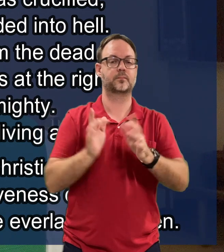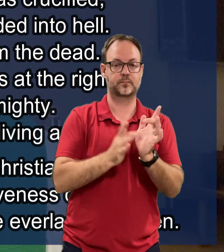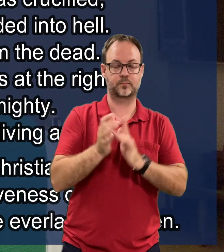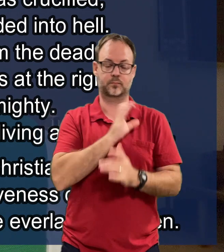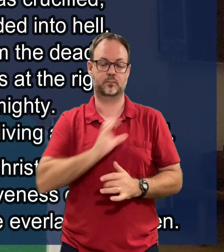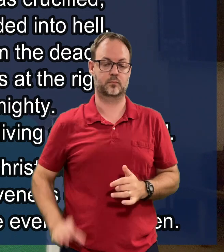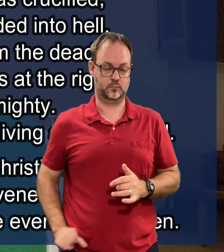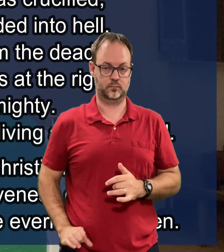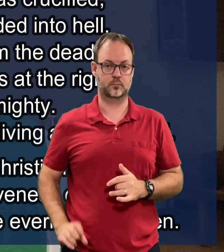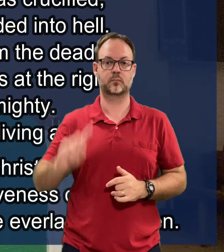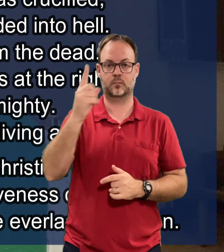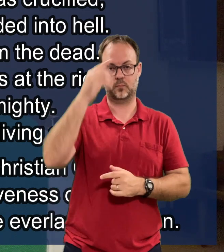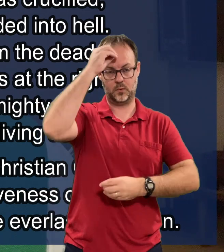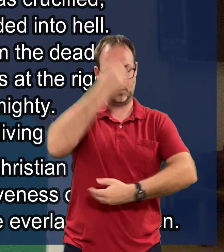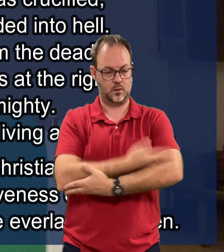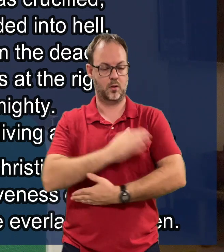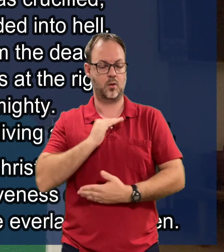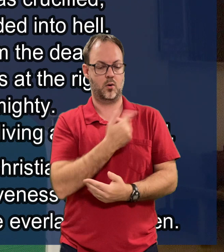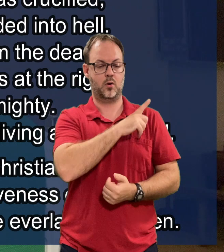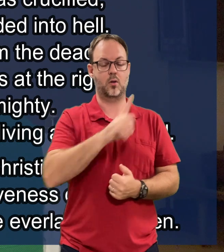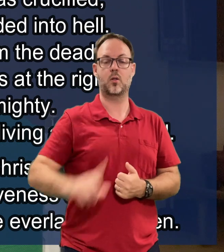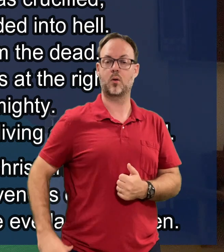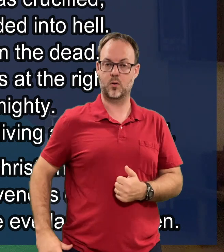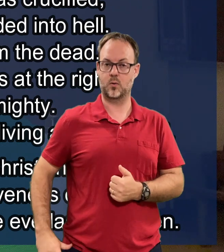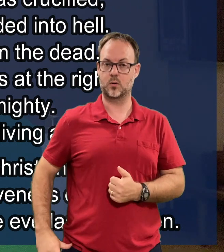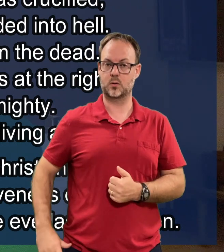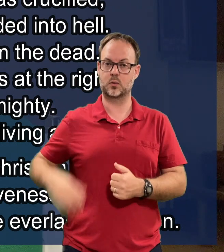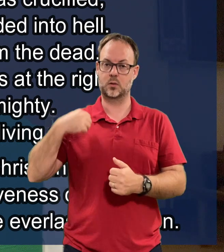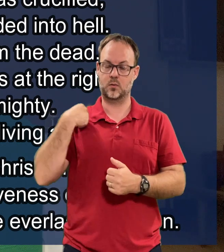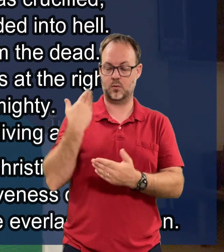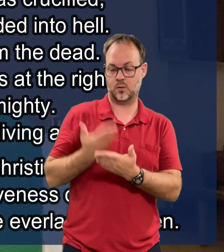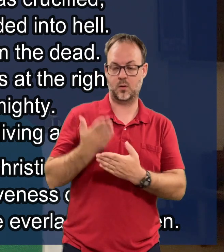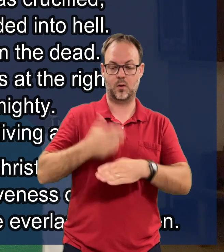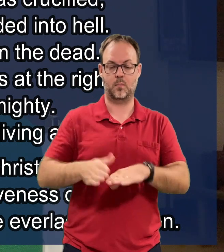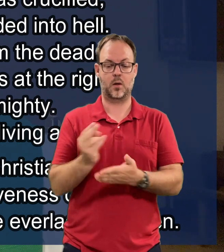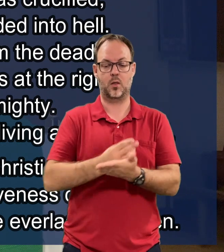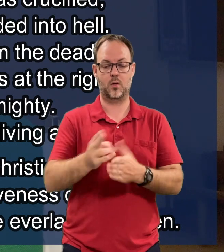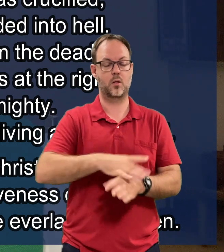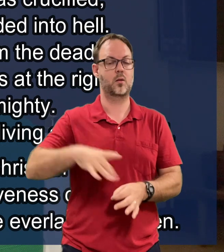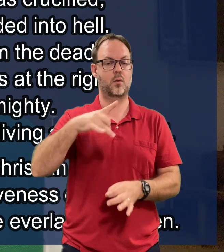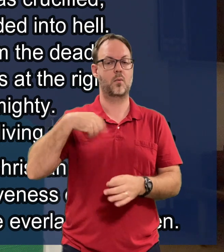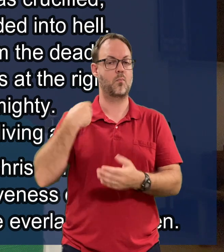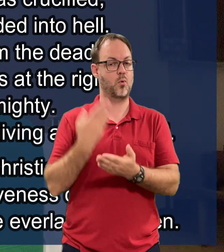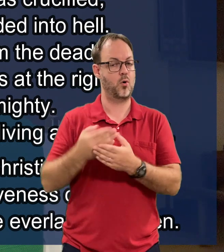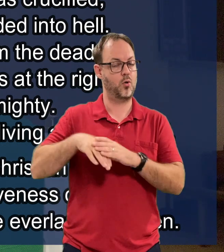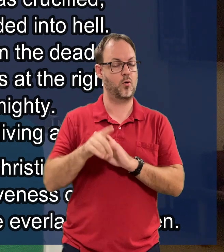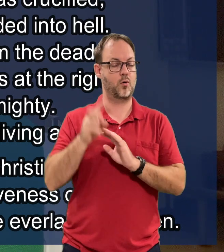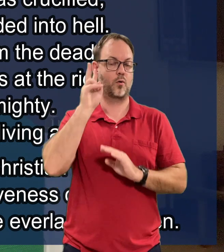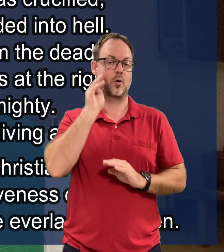Christ, his only Son, our Lord, who was conceived by the Holy Spirit, born of the Virgin